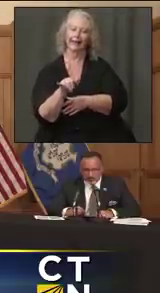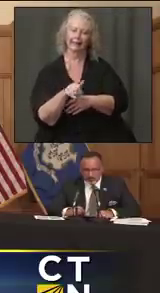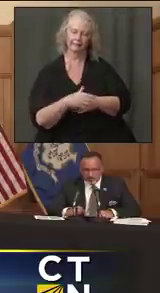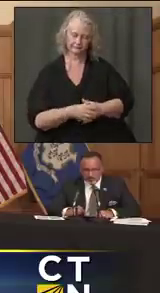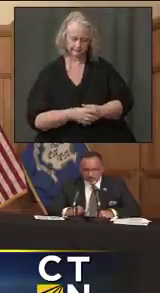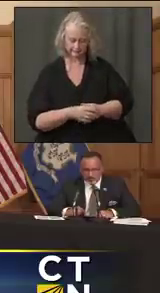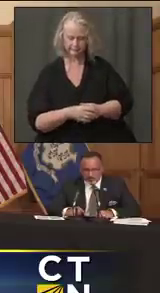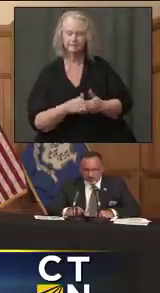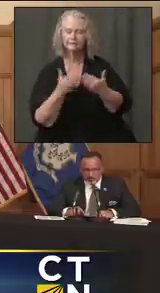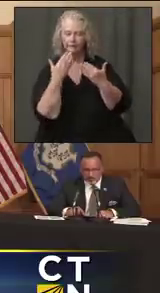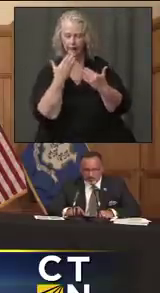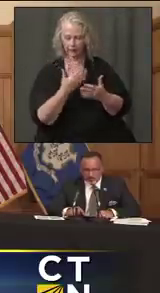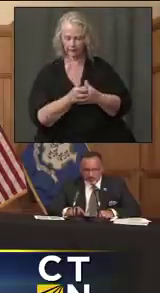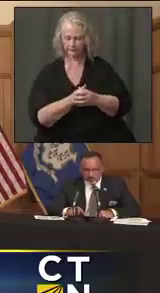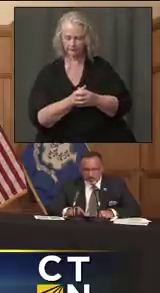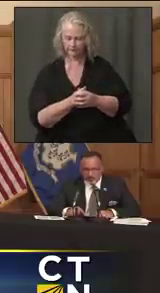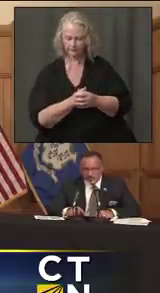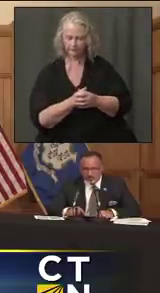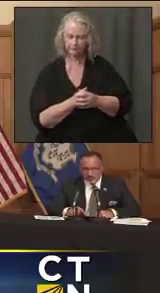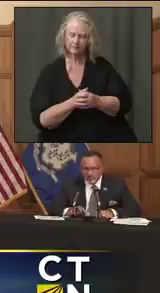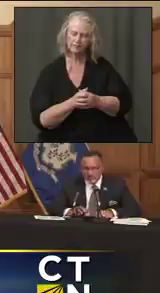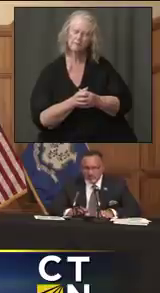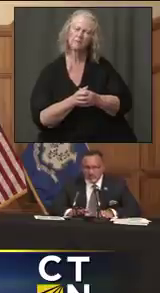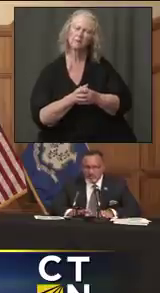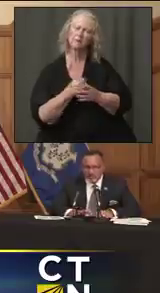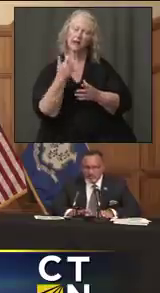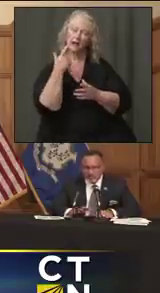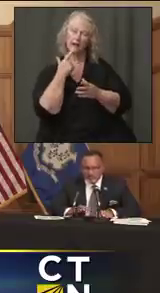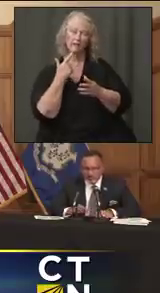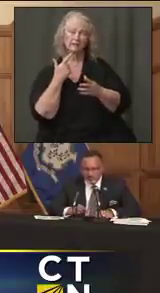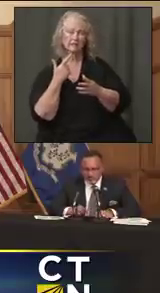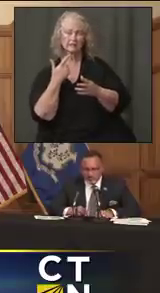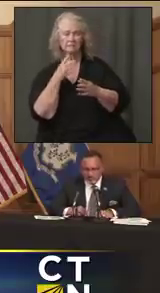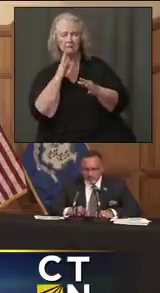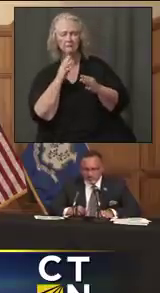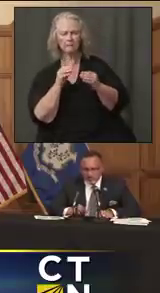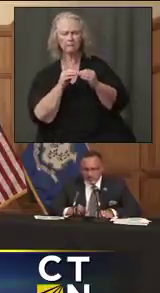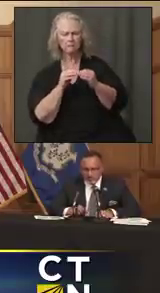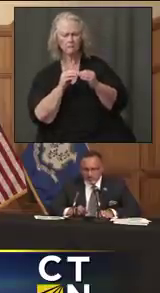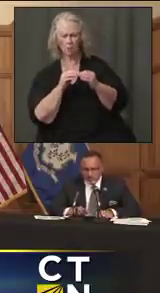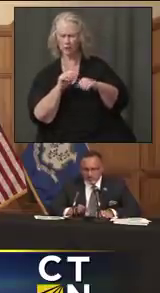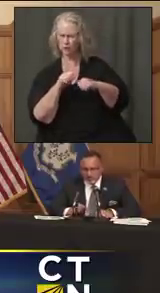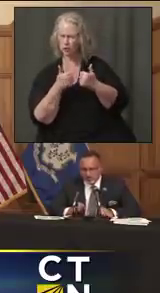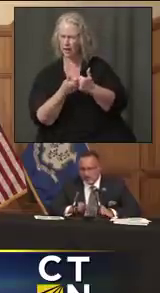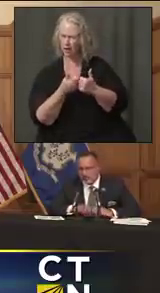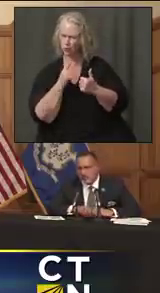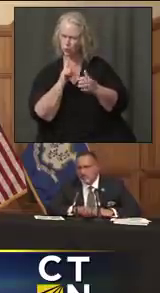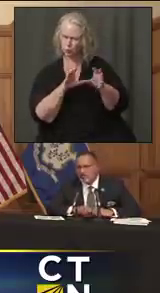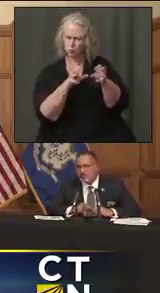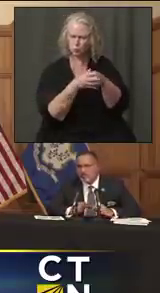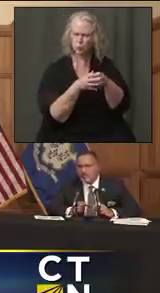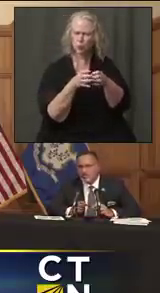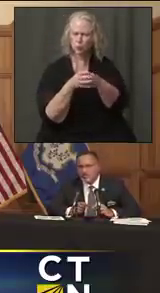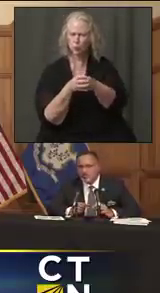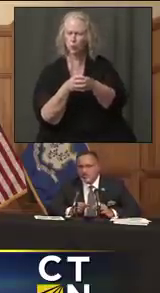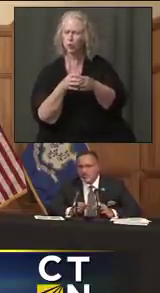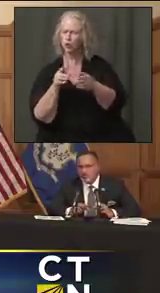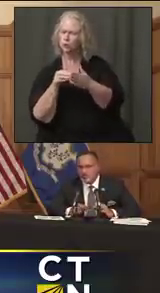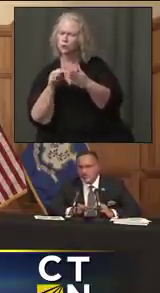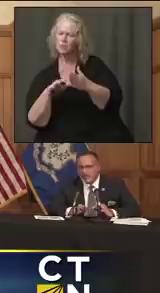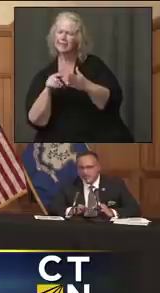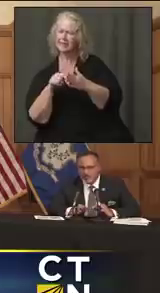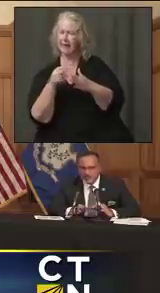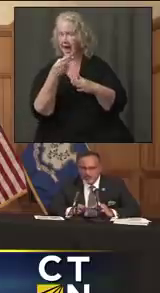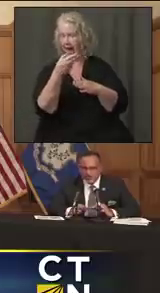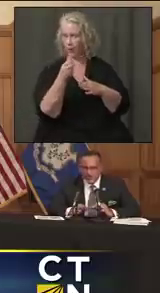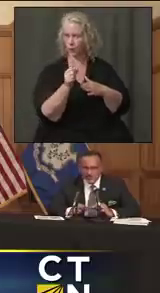Hi, thank you. I know you mentioned that it would be more challenging to group students and cohorts at the high school level. So I